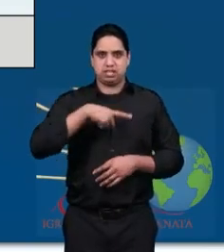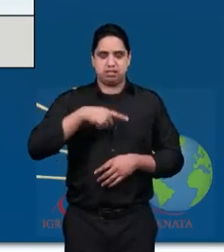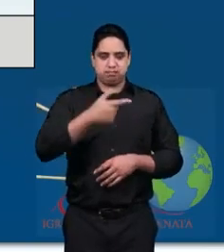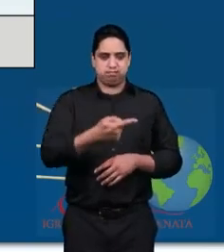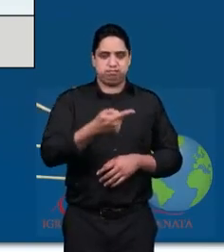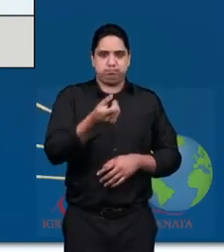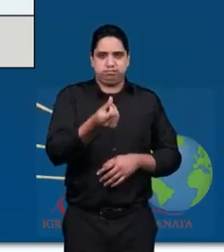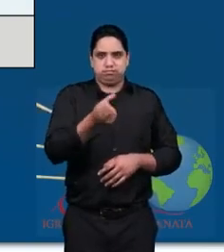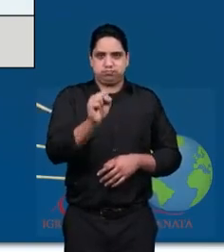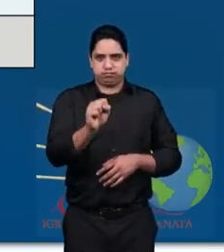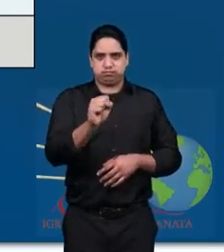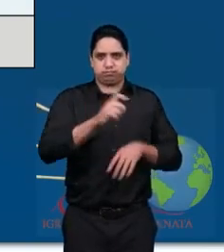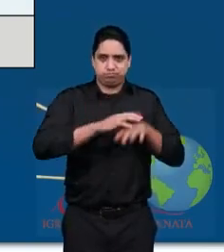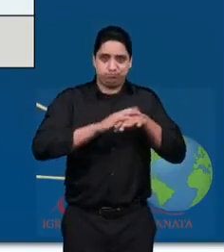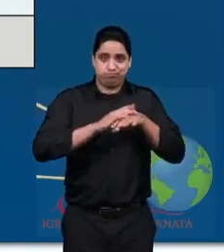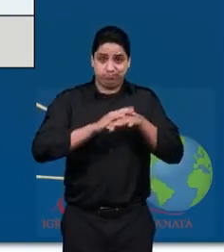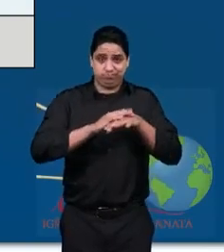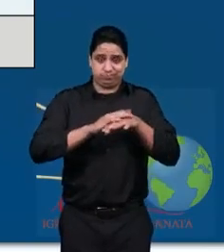sick,